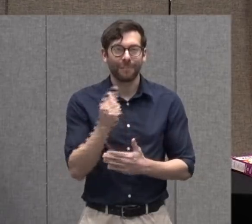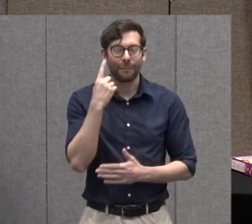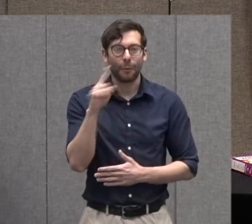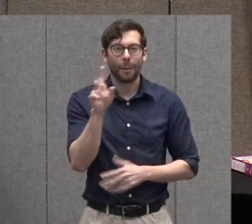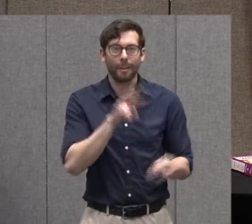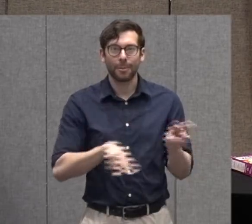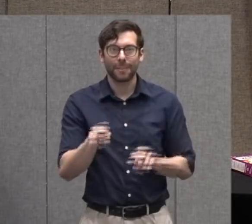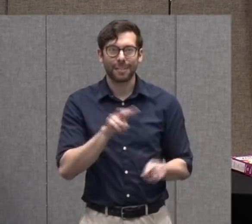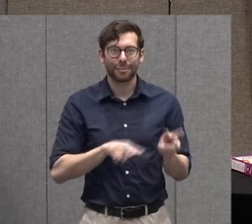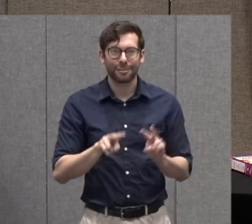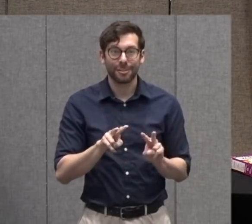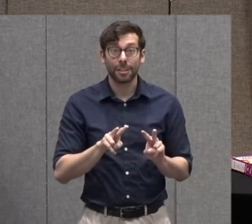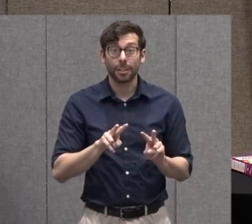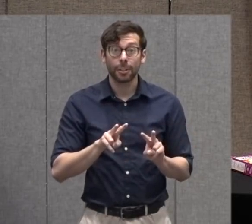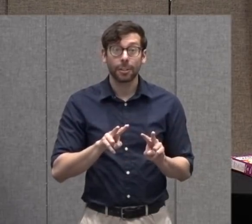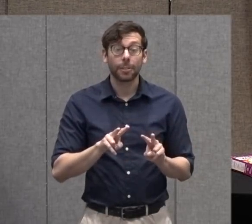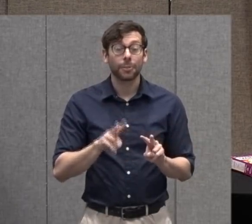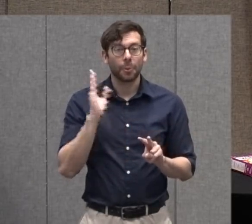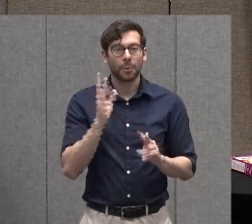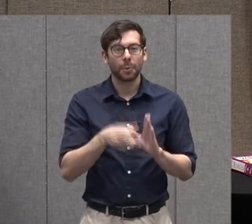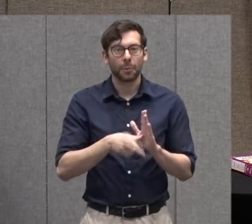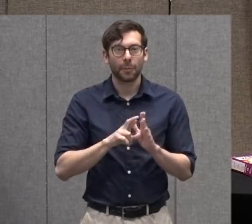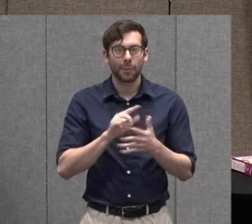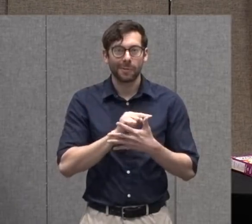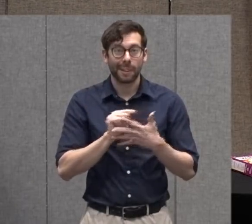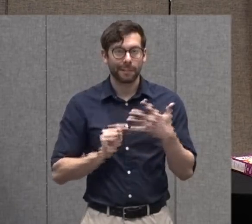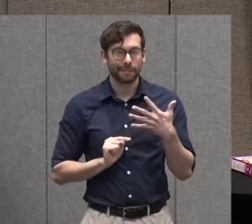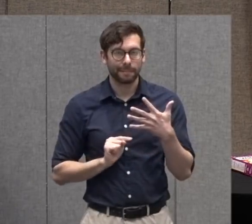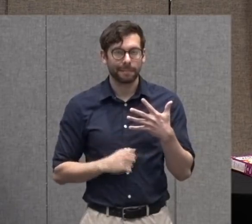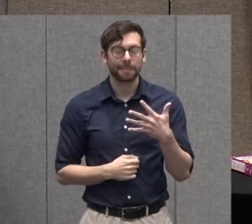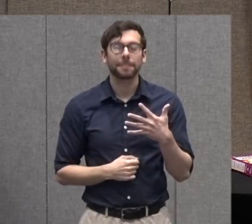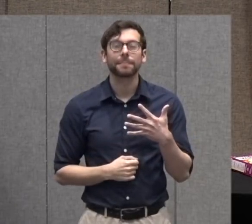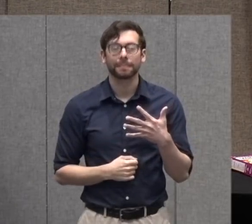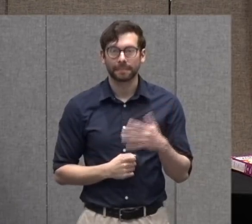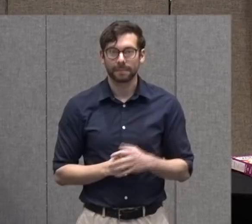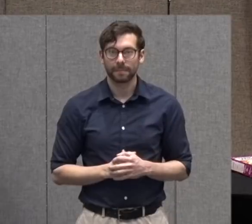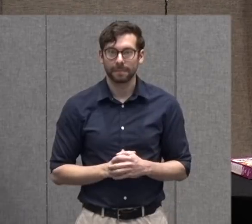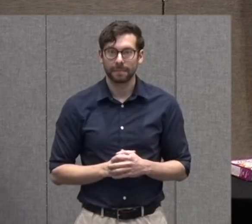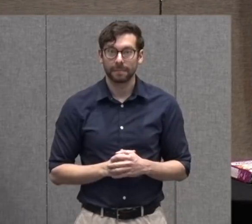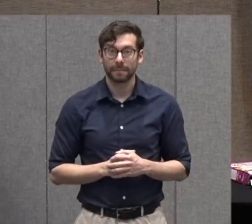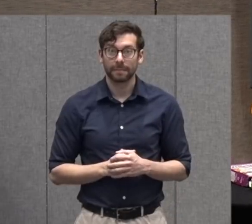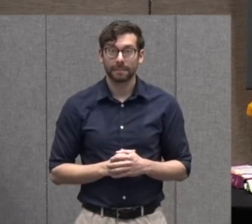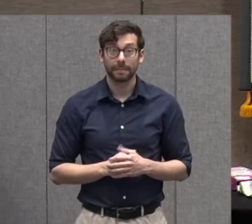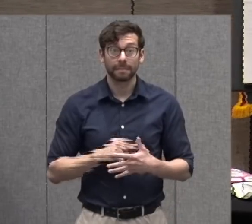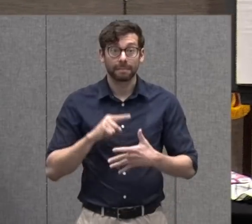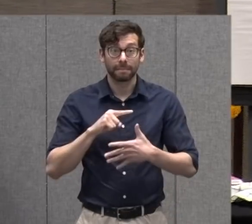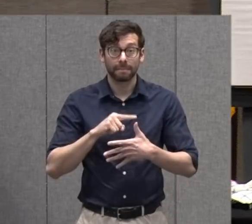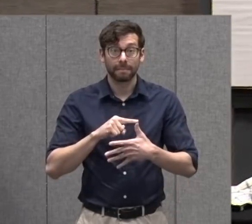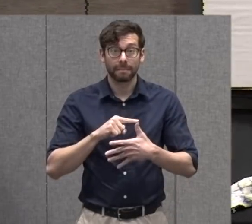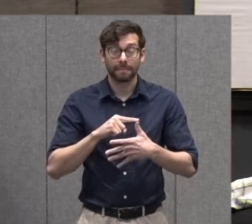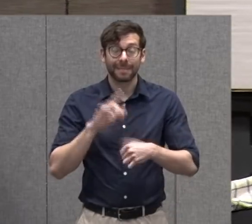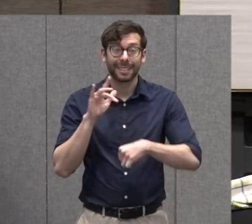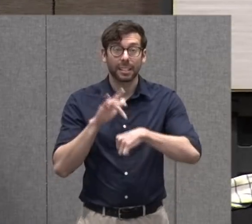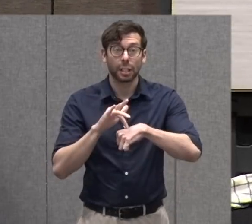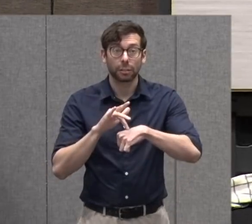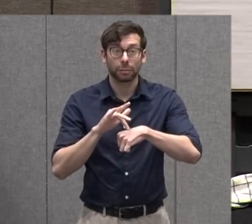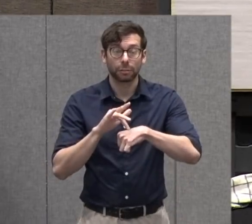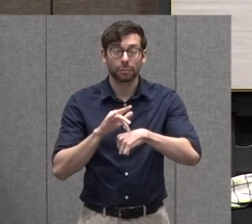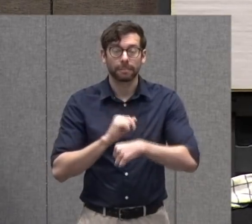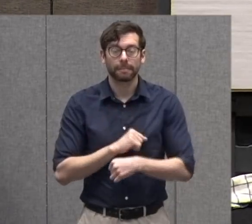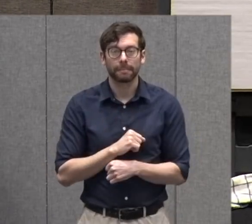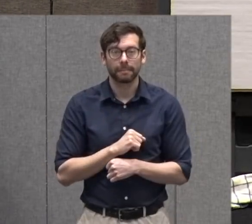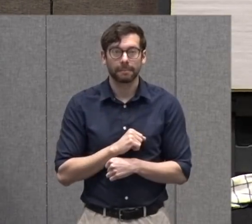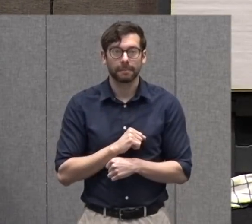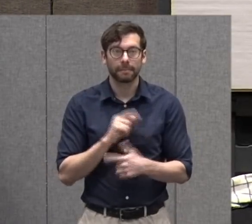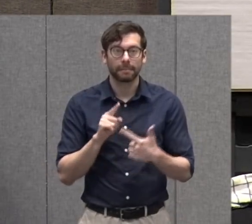So let's review our 5 senses. We are going to use our sense of touch, our